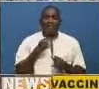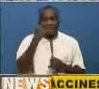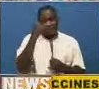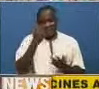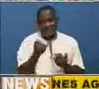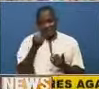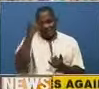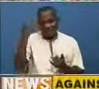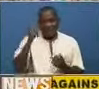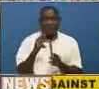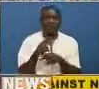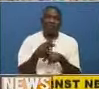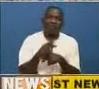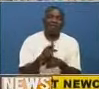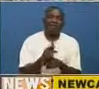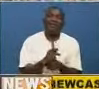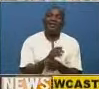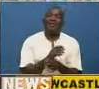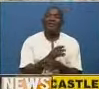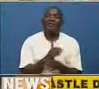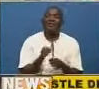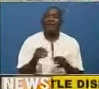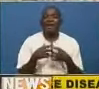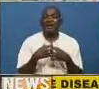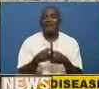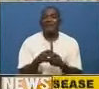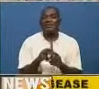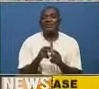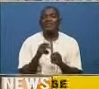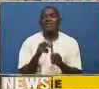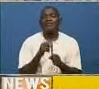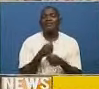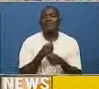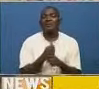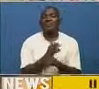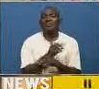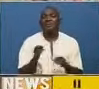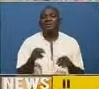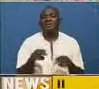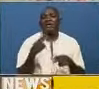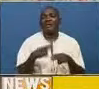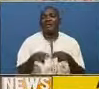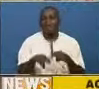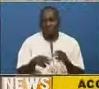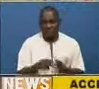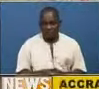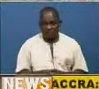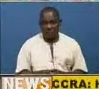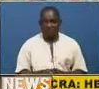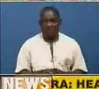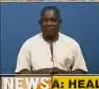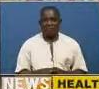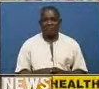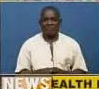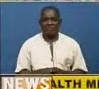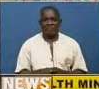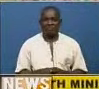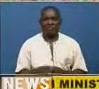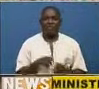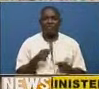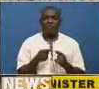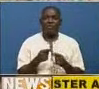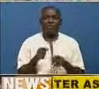is to produce specific pathogen-free eggs that will be used for Newcastle stable I2 vaccine